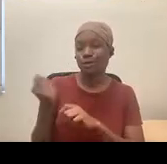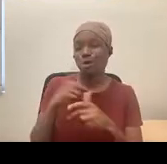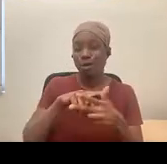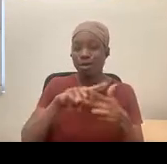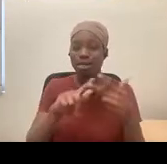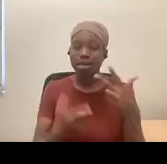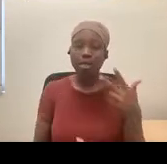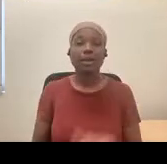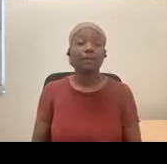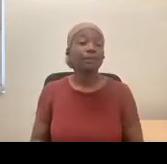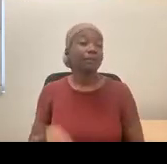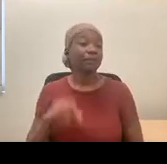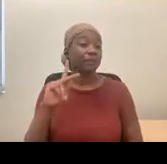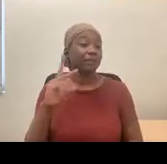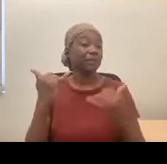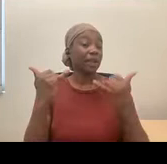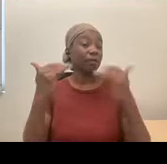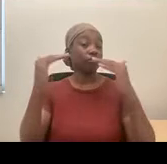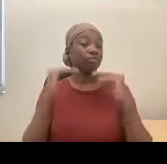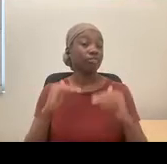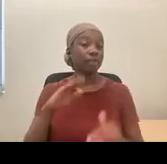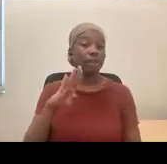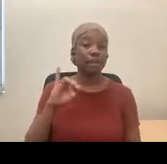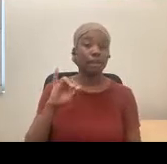Okay, so we're gonna talk about biometrics next.